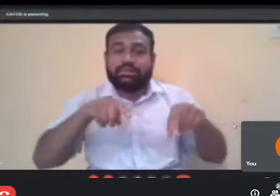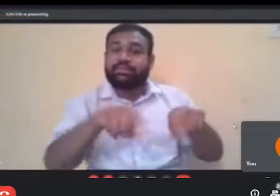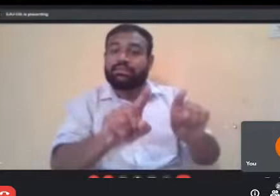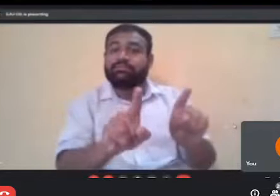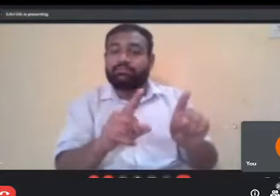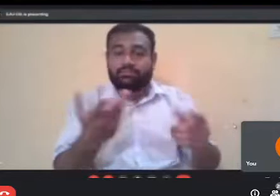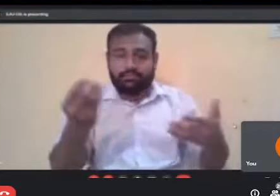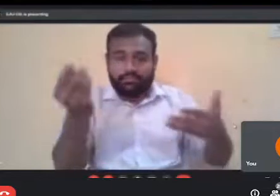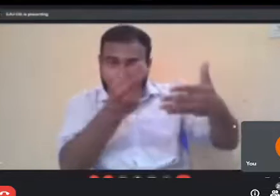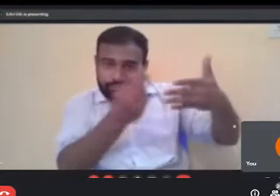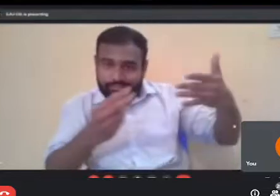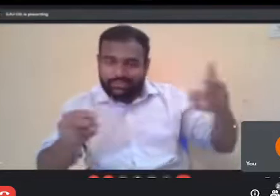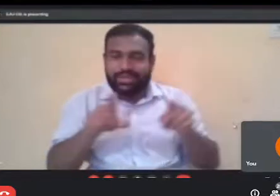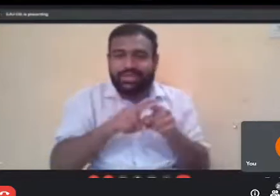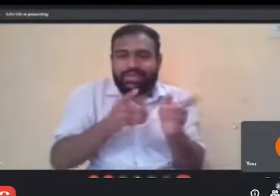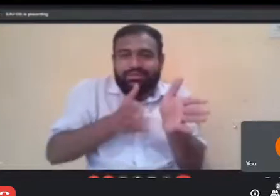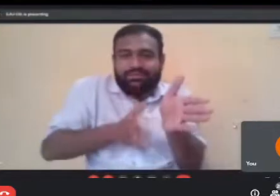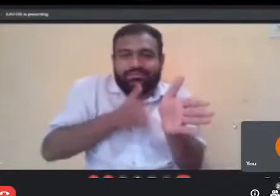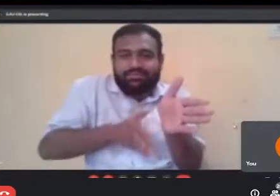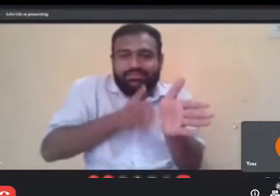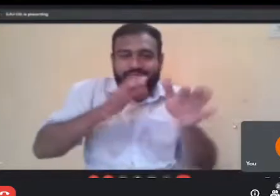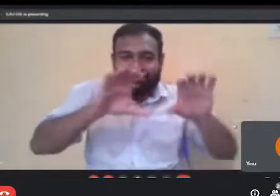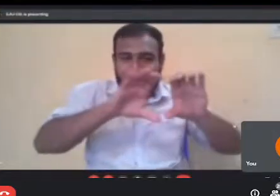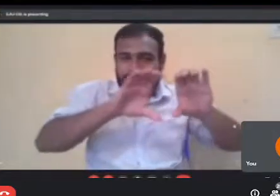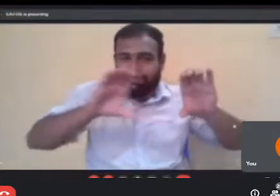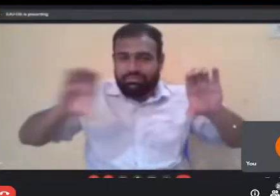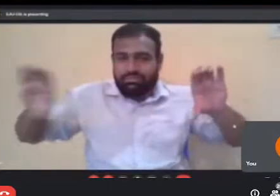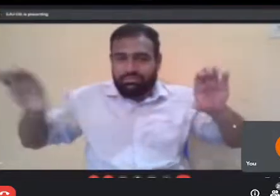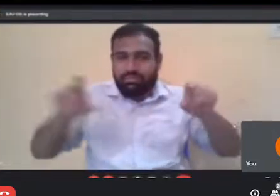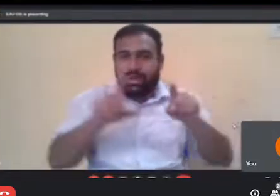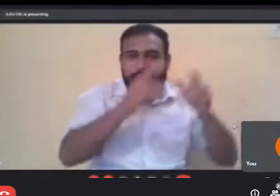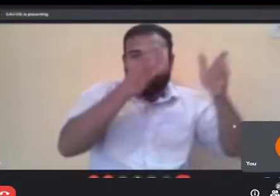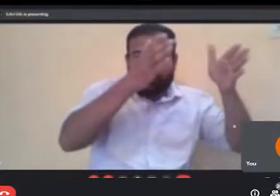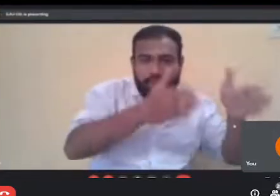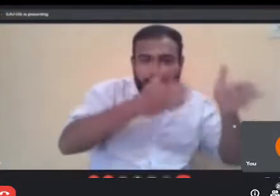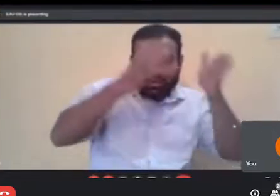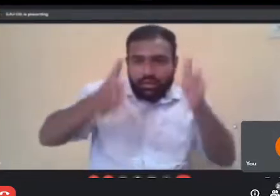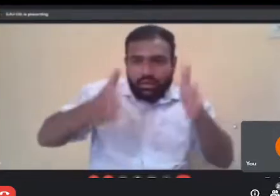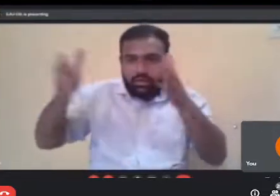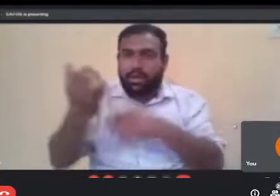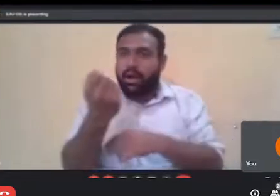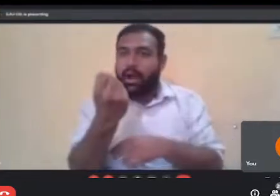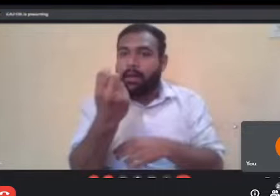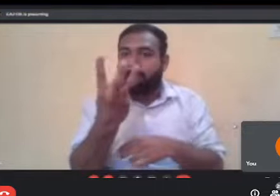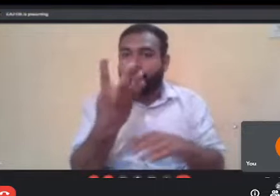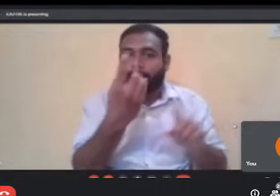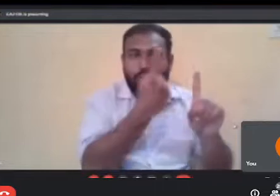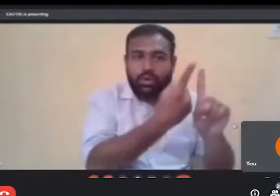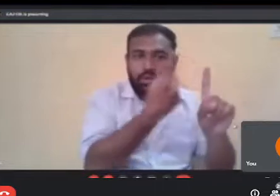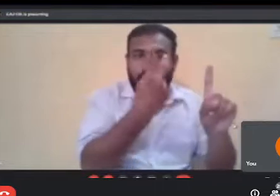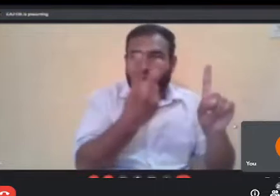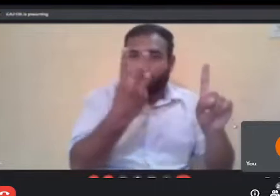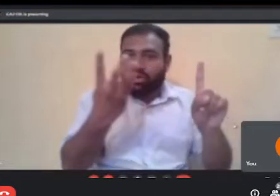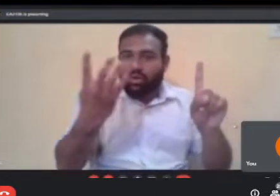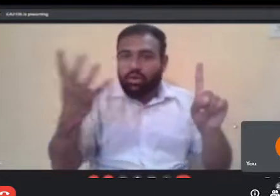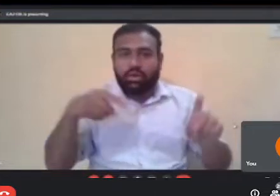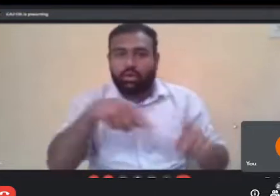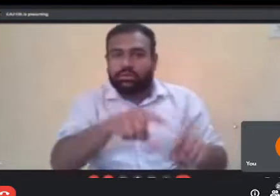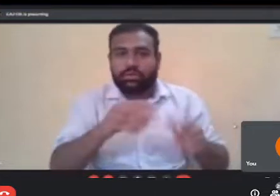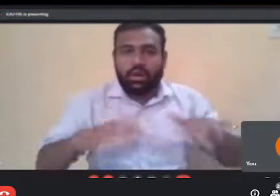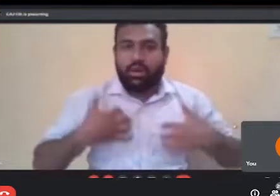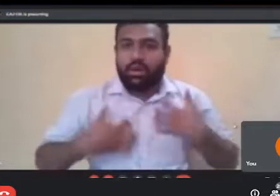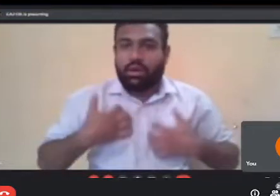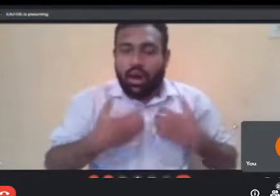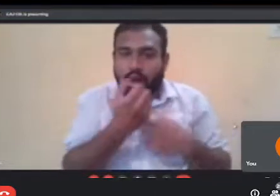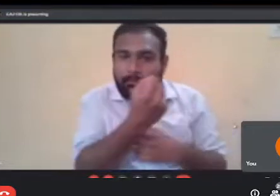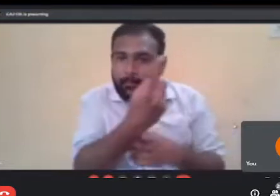materials which the students themselves had designed. For example, they had a toy train with different wagons, and every wagon or every bogie,